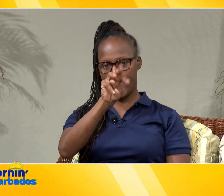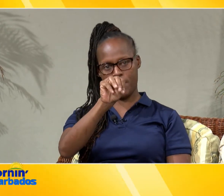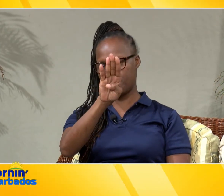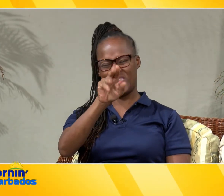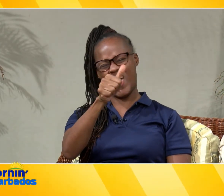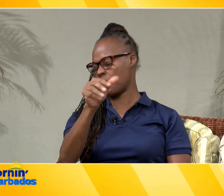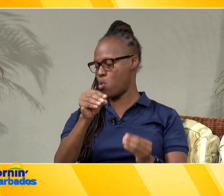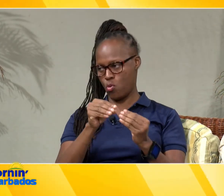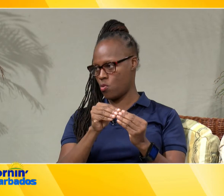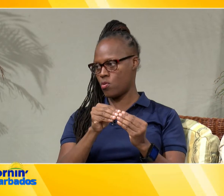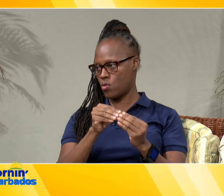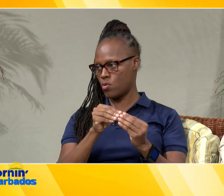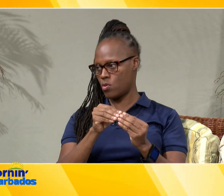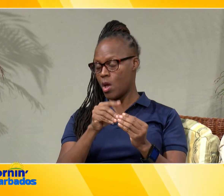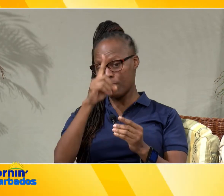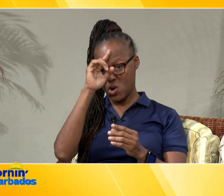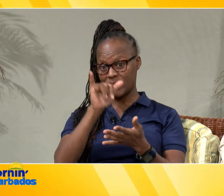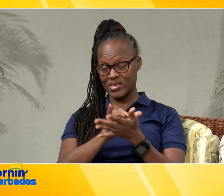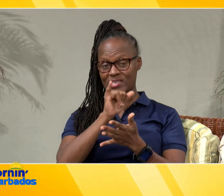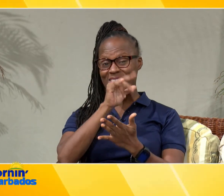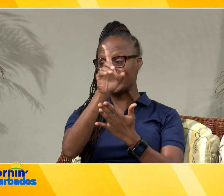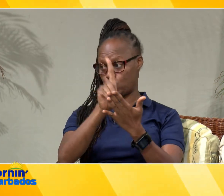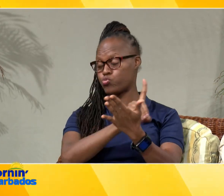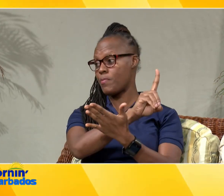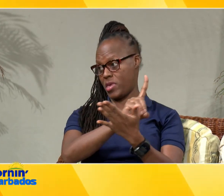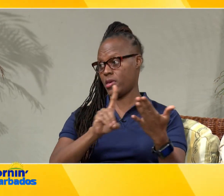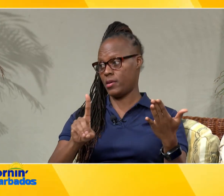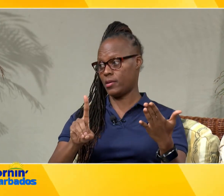Don't ever say the word dumb anymore